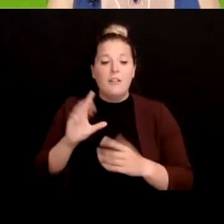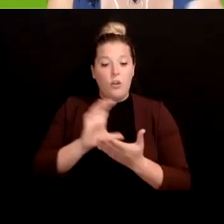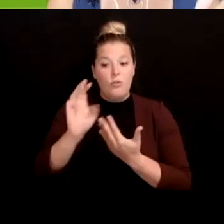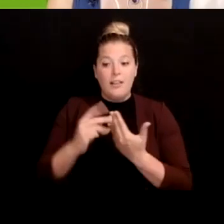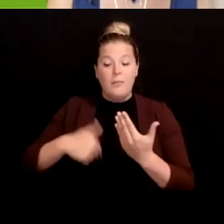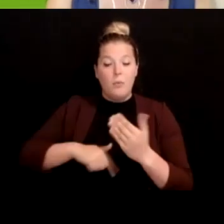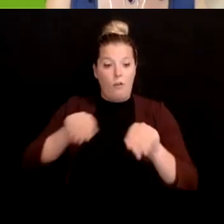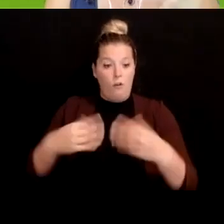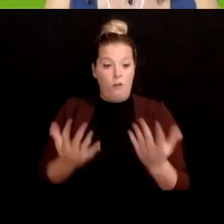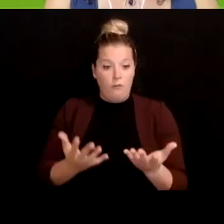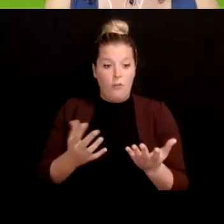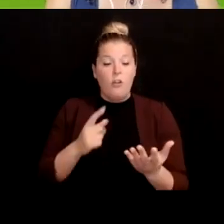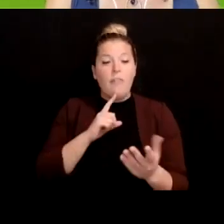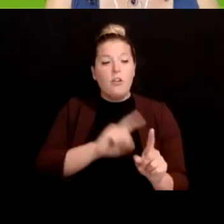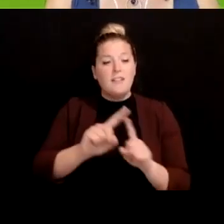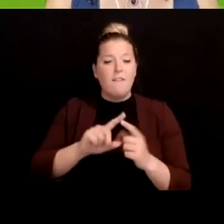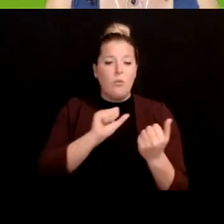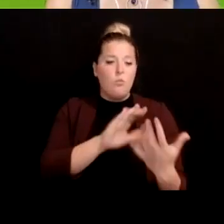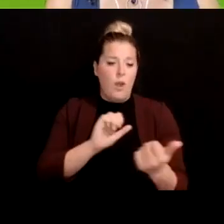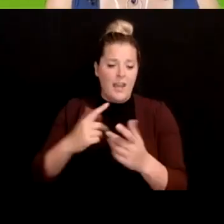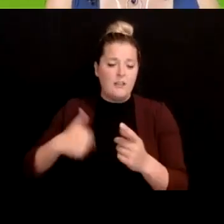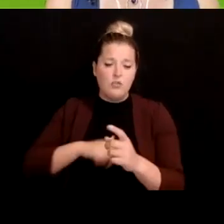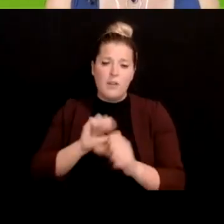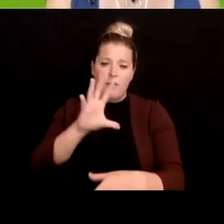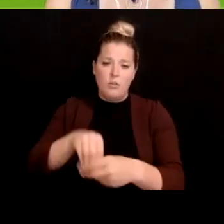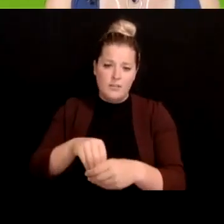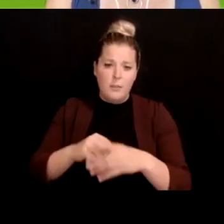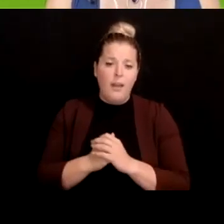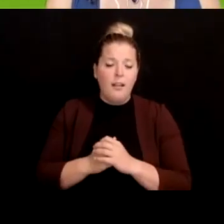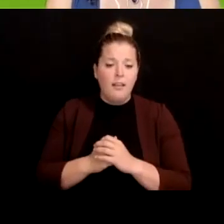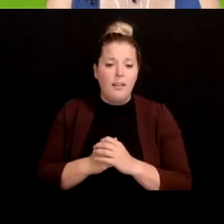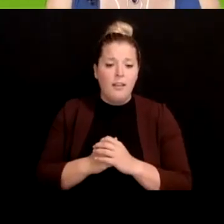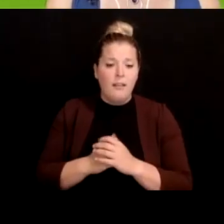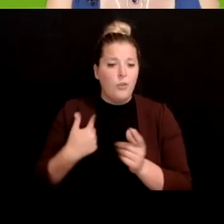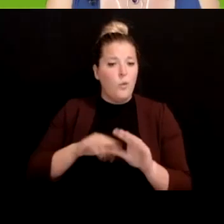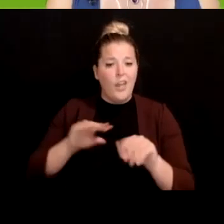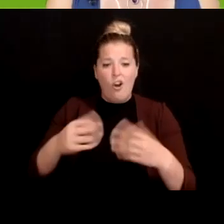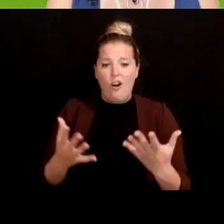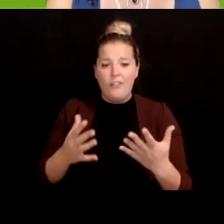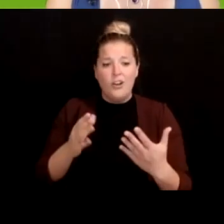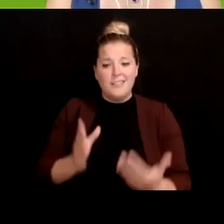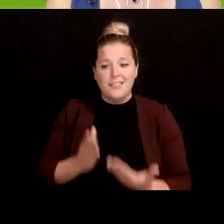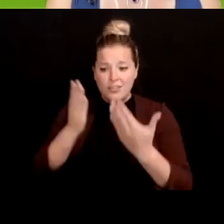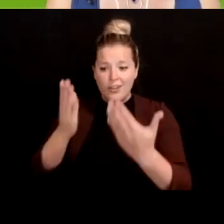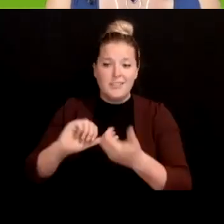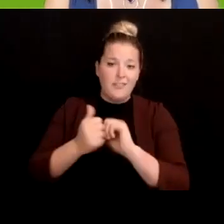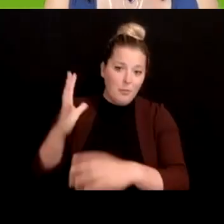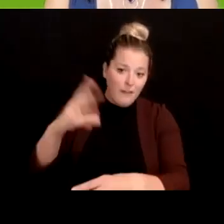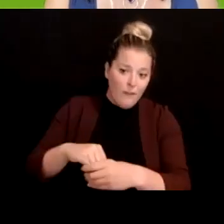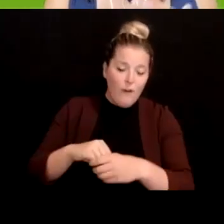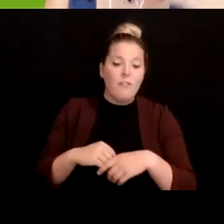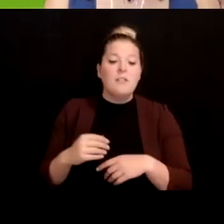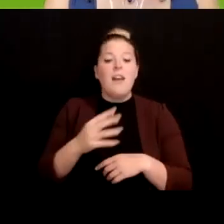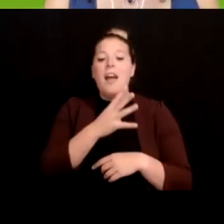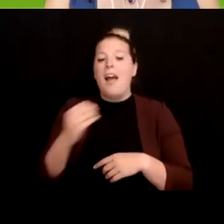offer, there are ways in which you can participate in doing these things. We offer suggestions about how to do that, and also how you